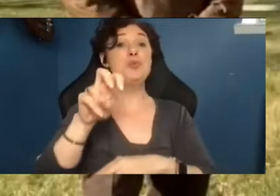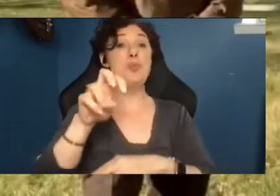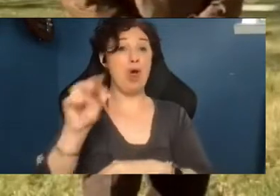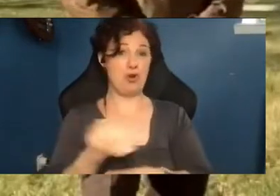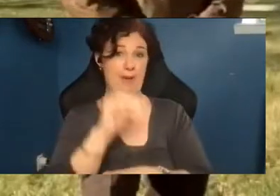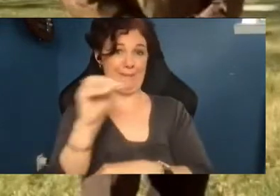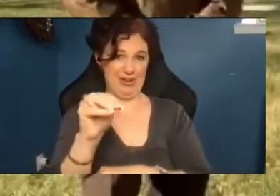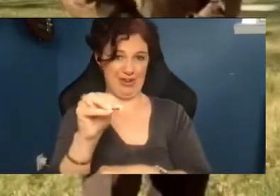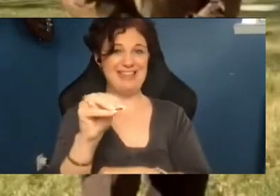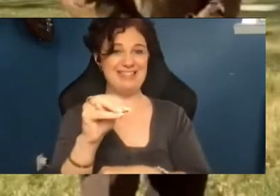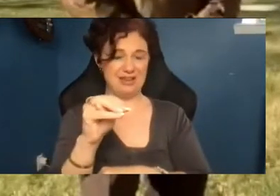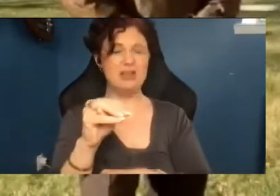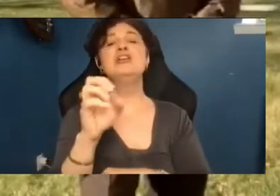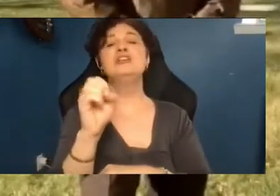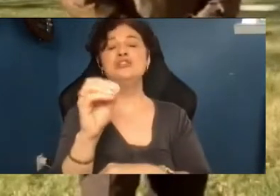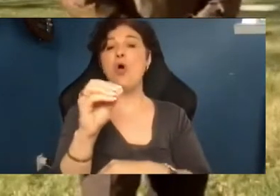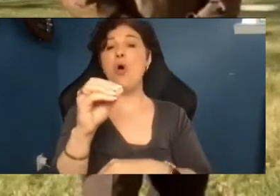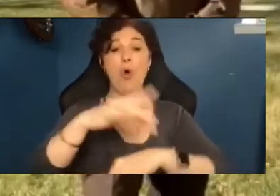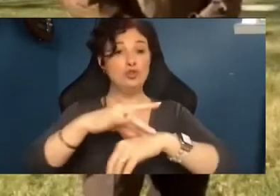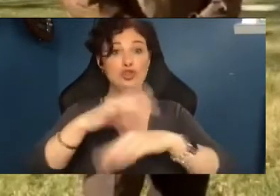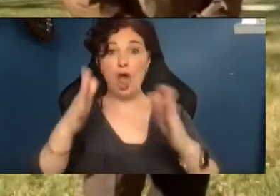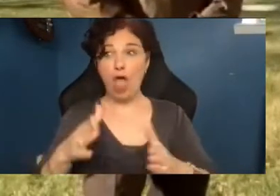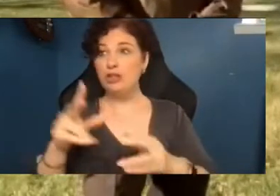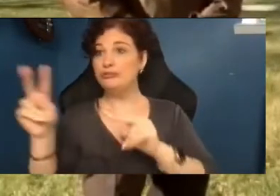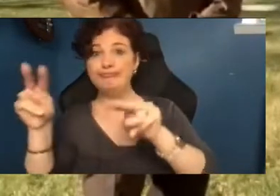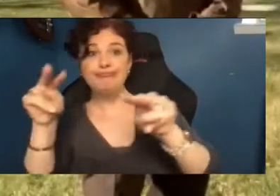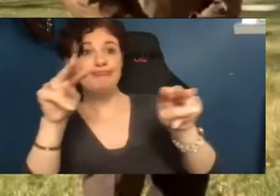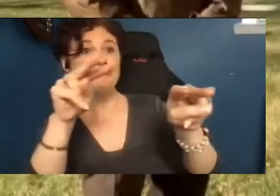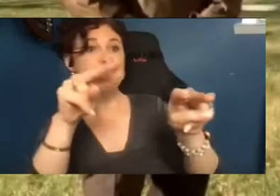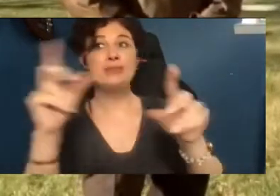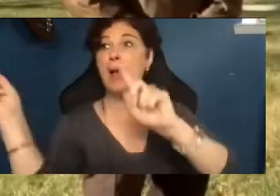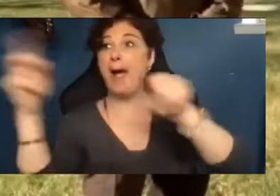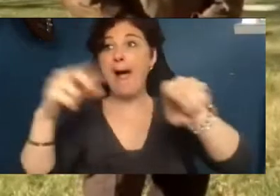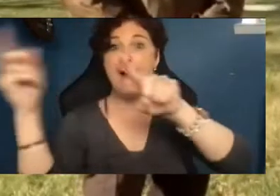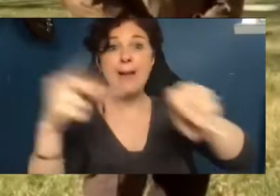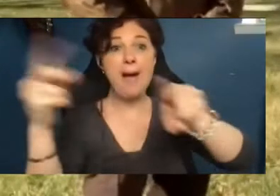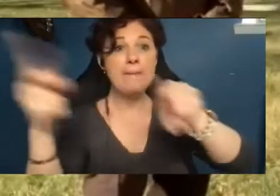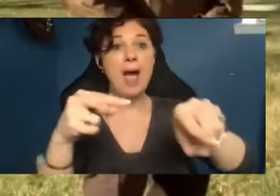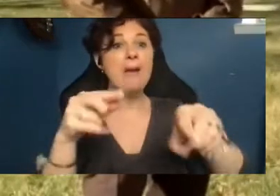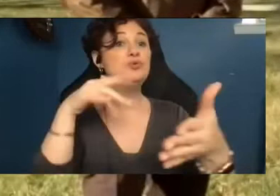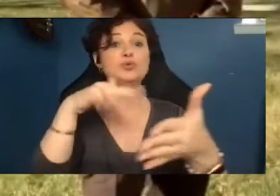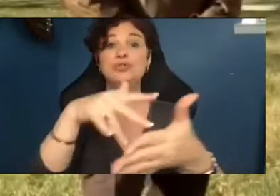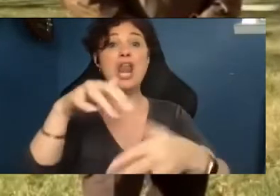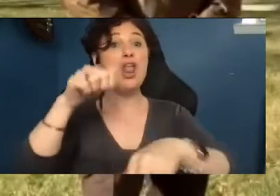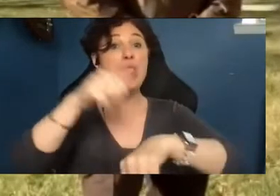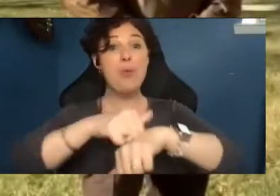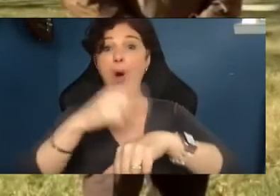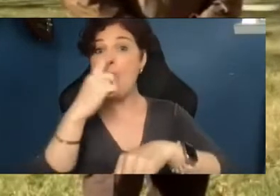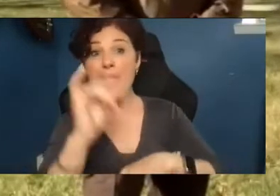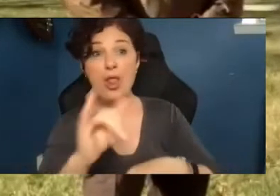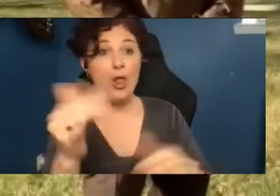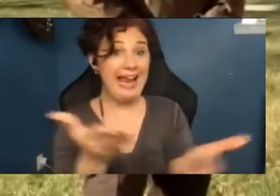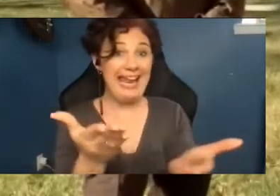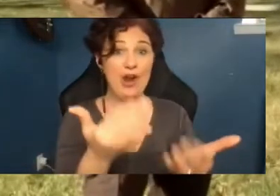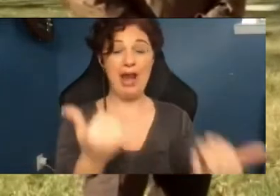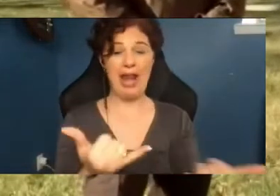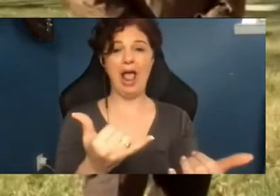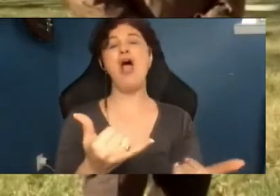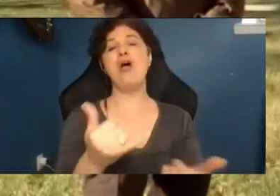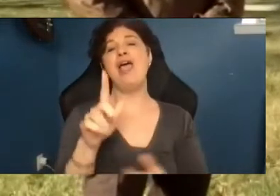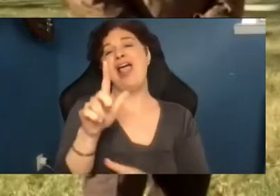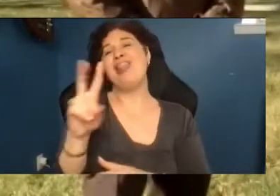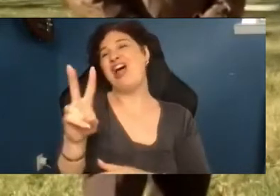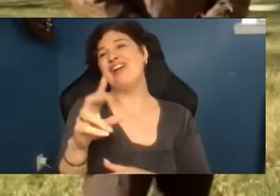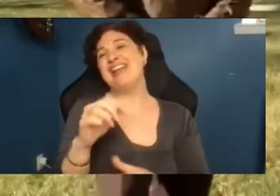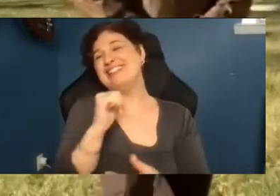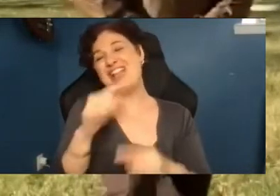rocks. So geologists from around the world come to where we're at today simply to study the rocks, what they look like out here, and also Las Vegas